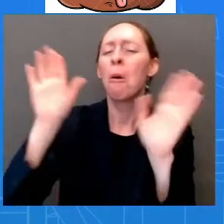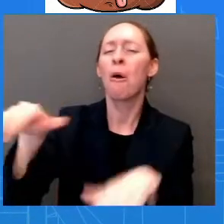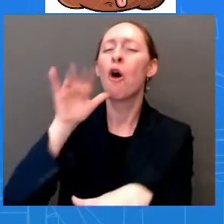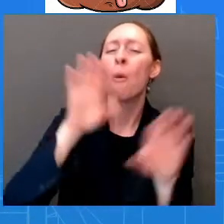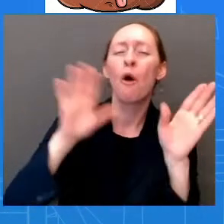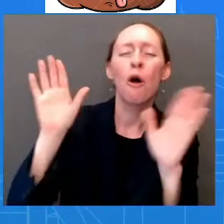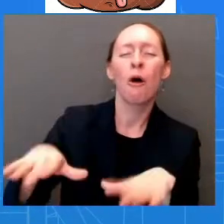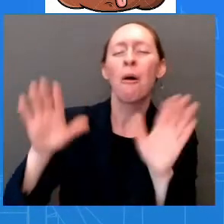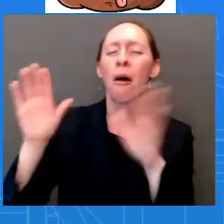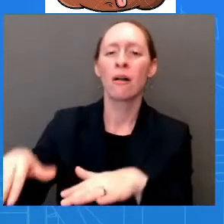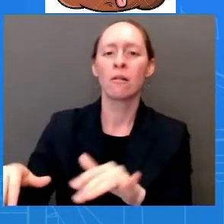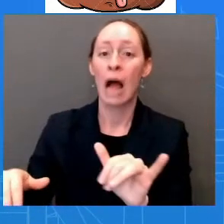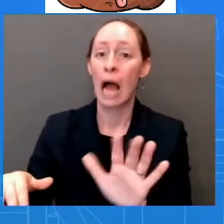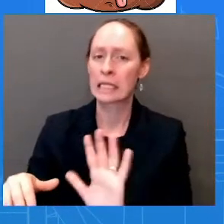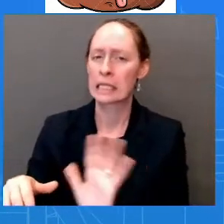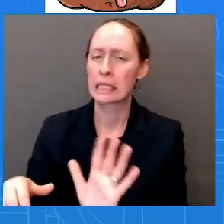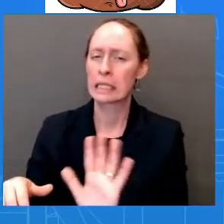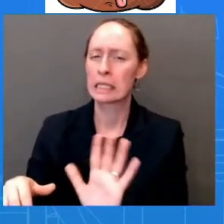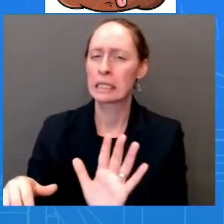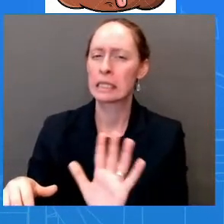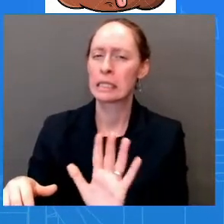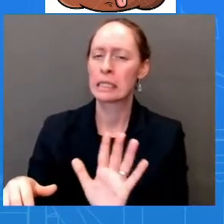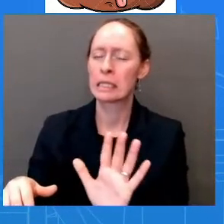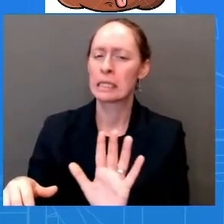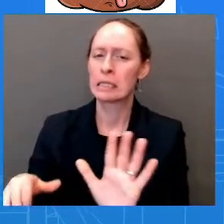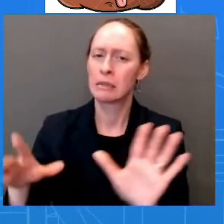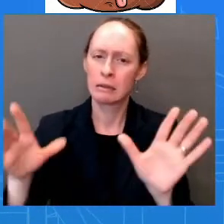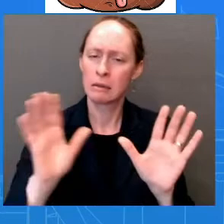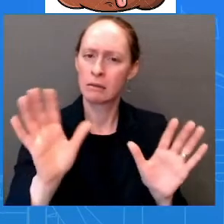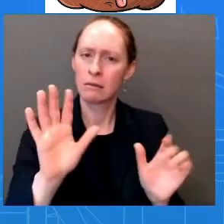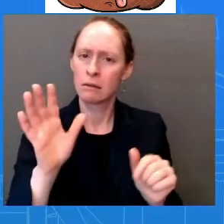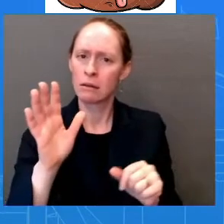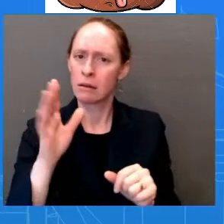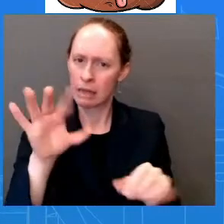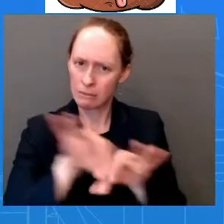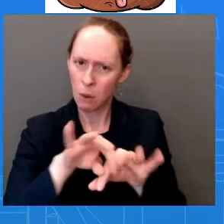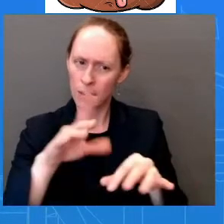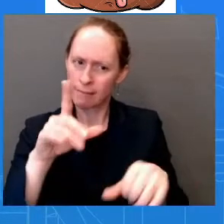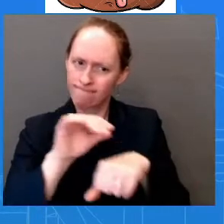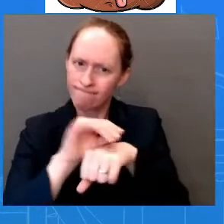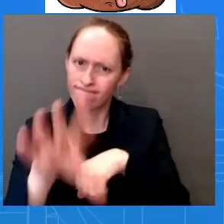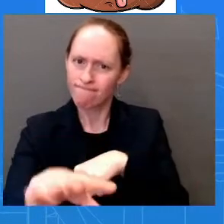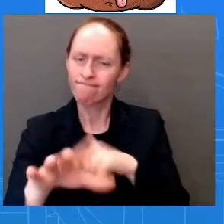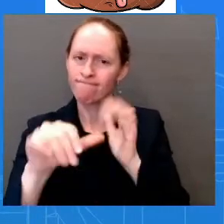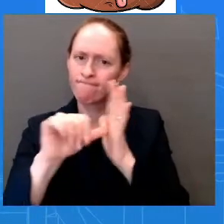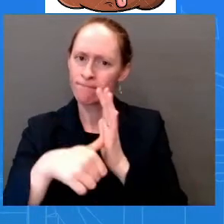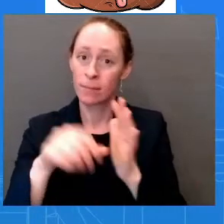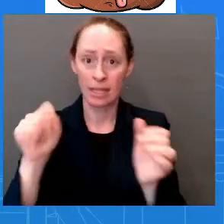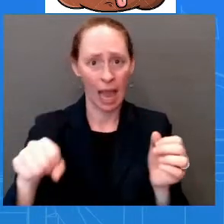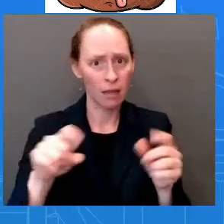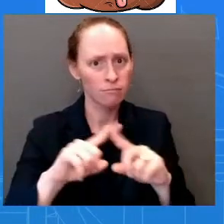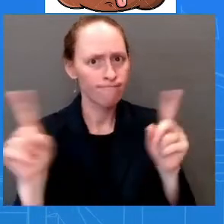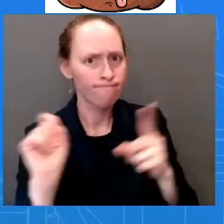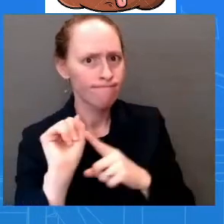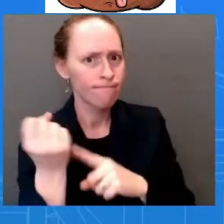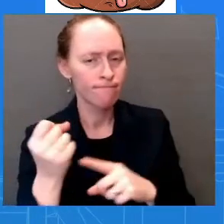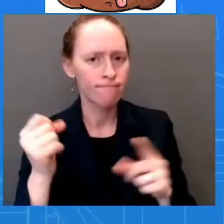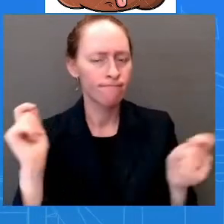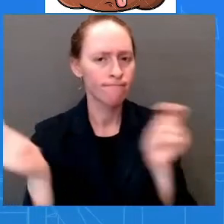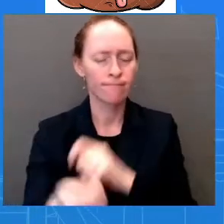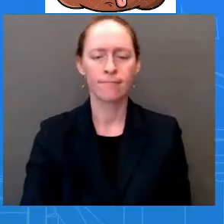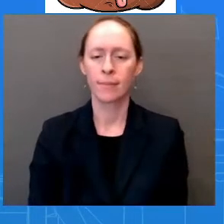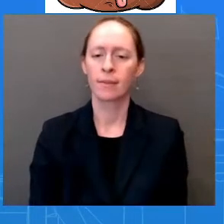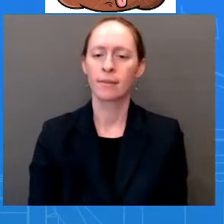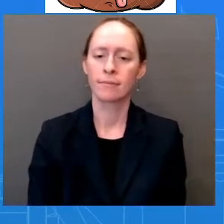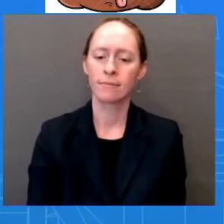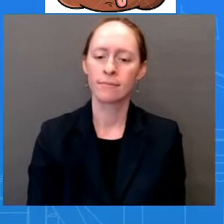dynamic nature of what you're dealing with. I'm sorry to contradict you, but there was some dubious advice coming out of the Excuse White House. me? There was